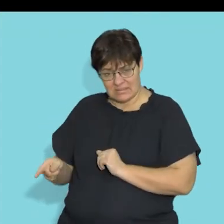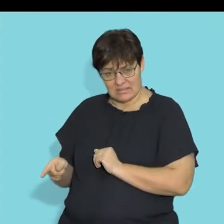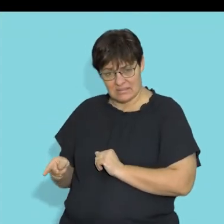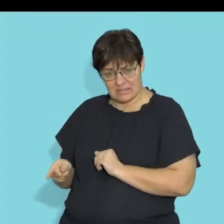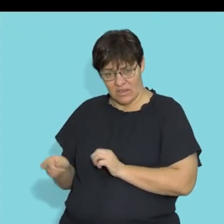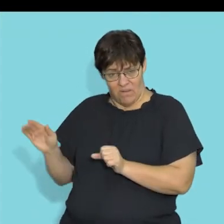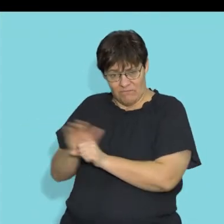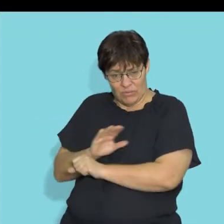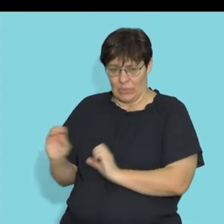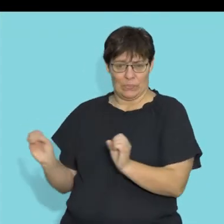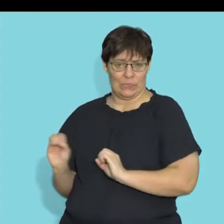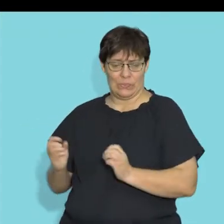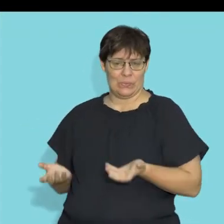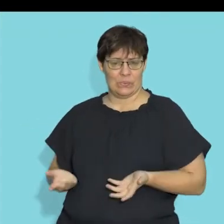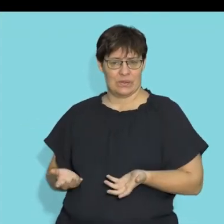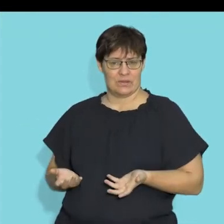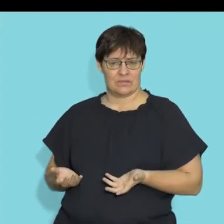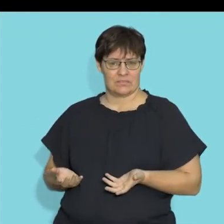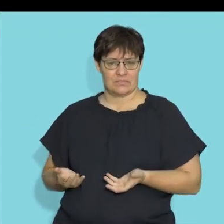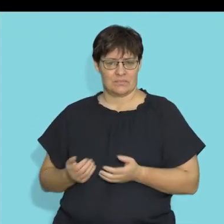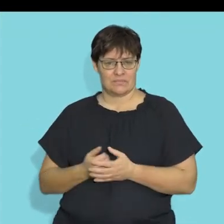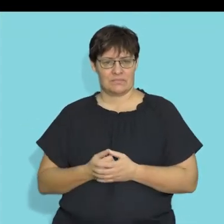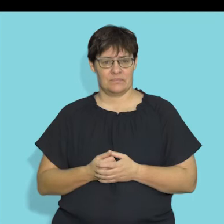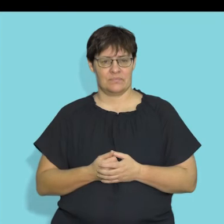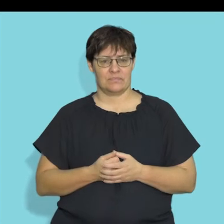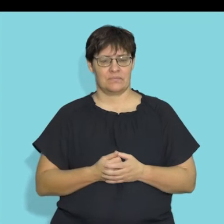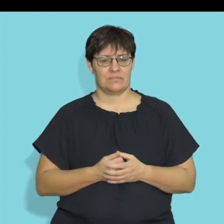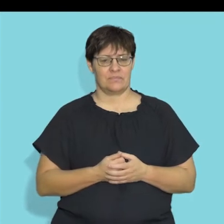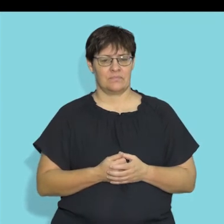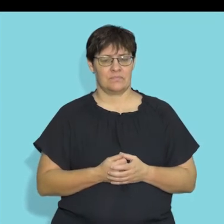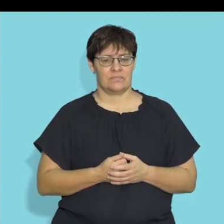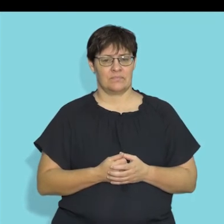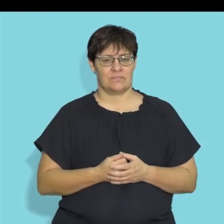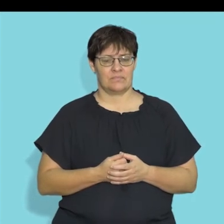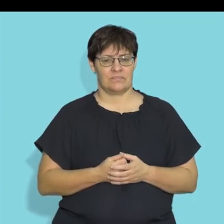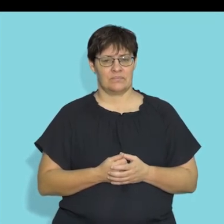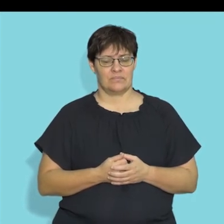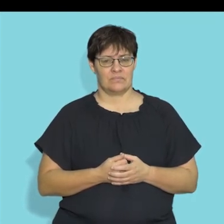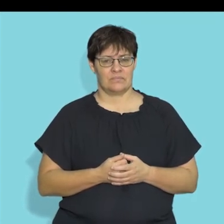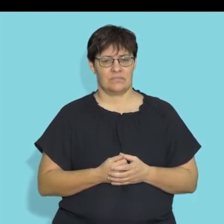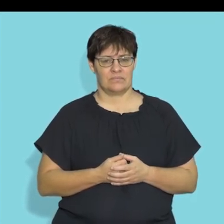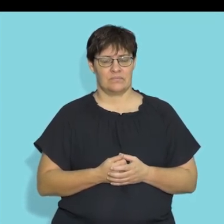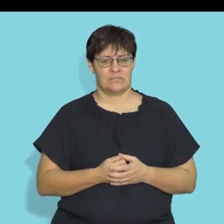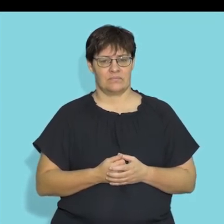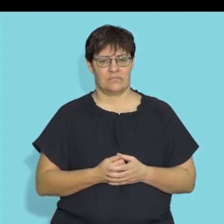But you've only spent 8,200. Now,